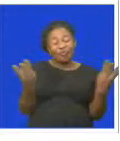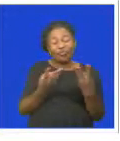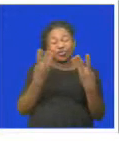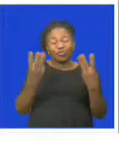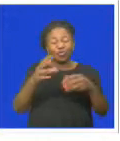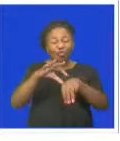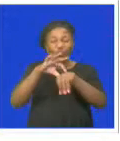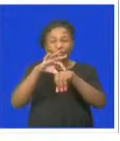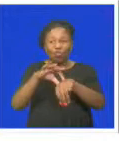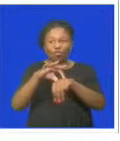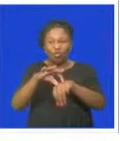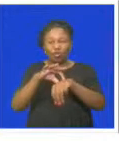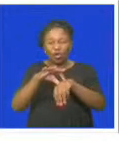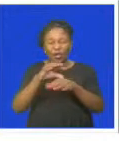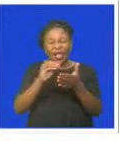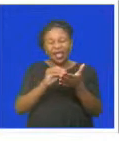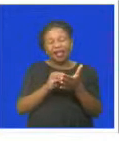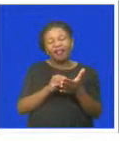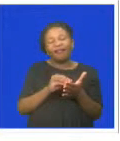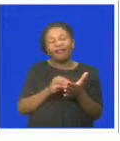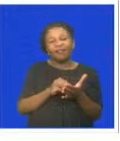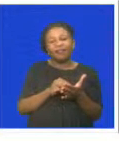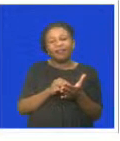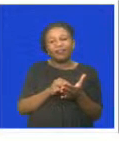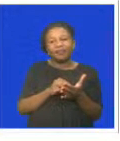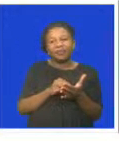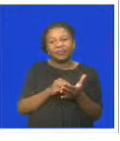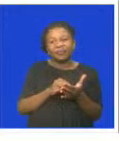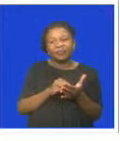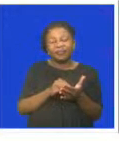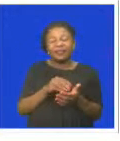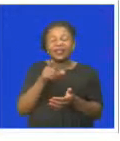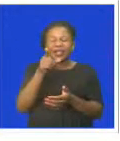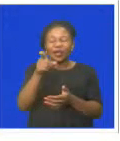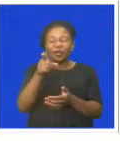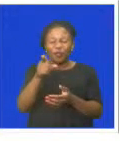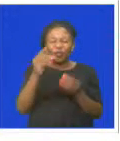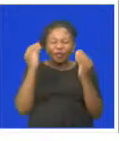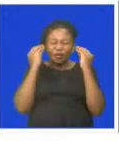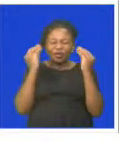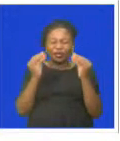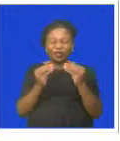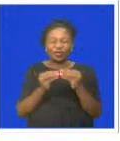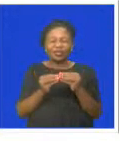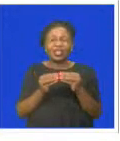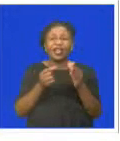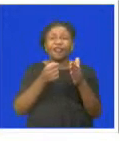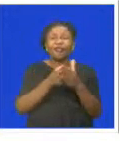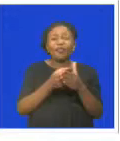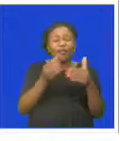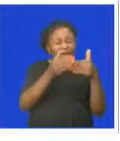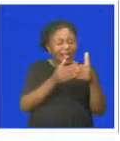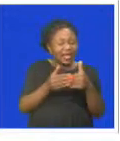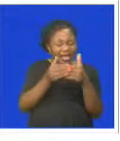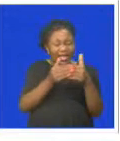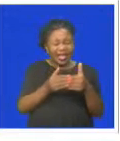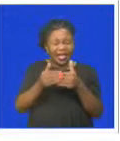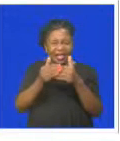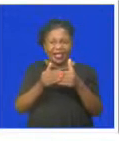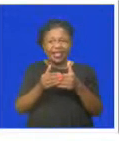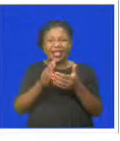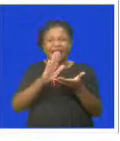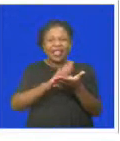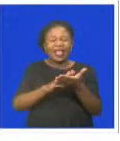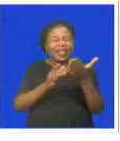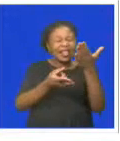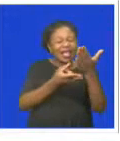diseases, and injuries. A role of a doctor cares for and treats